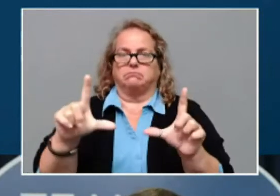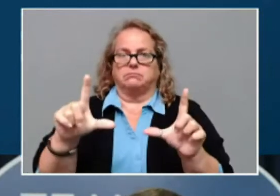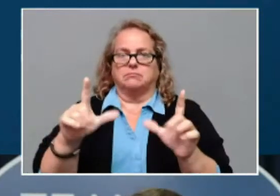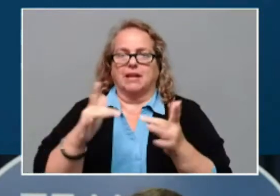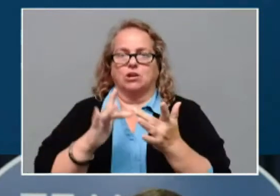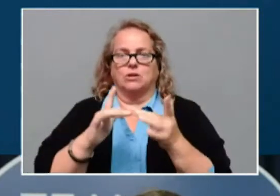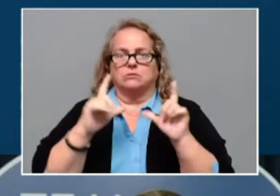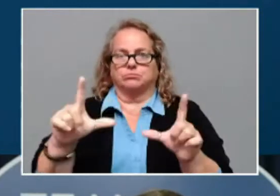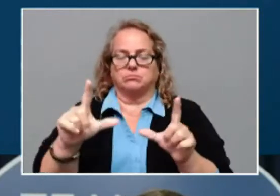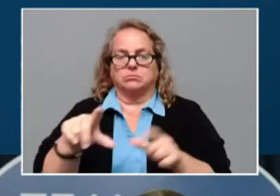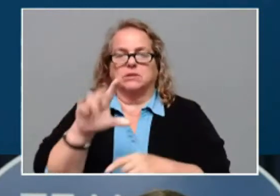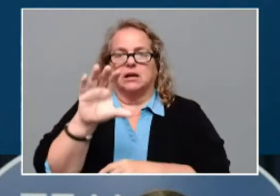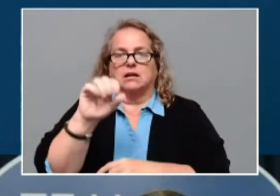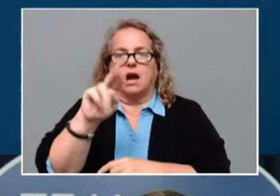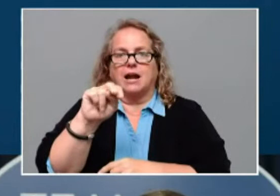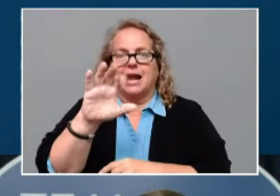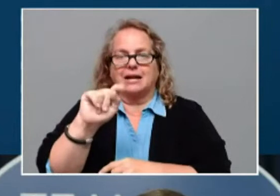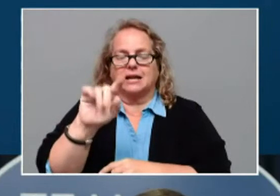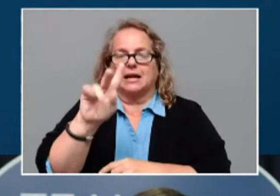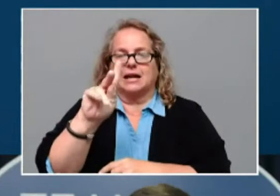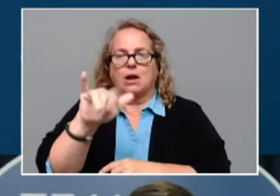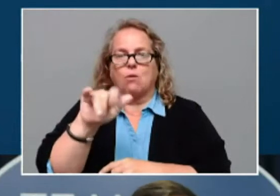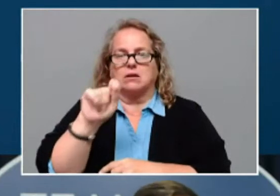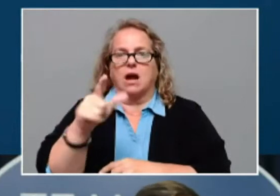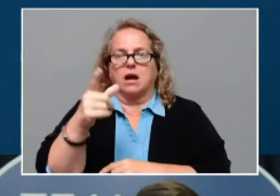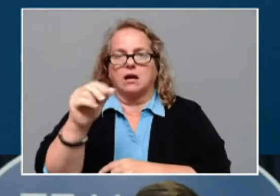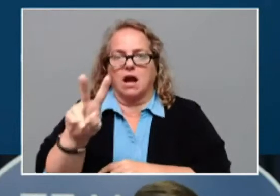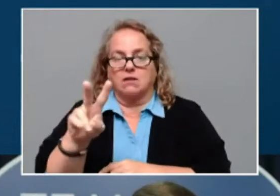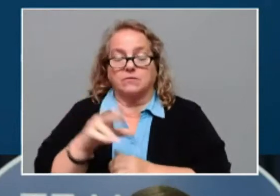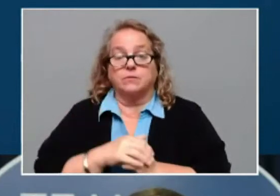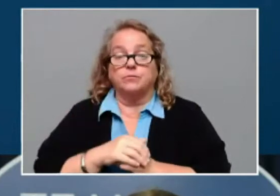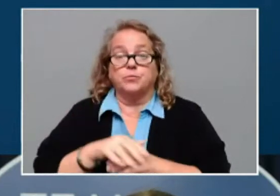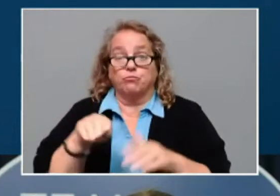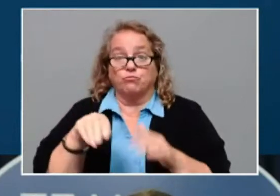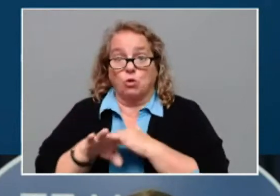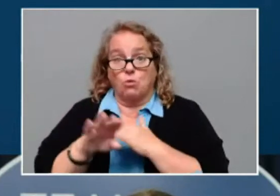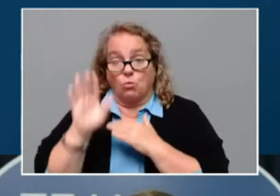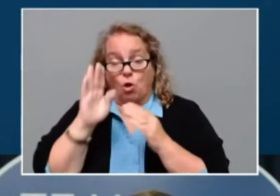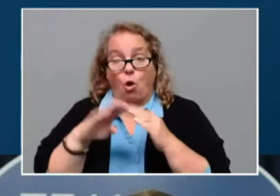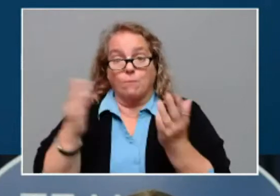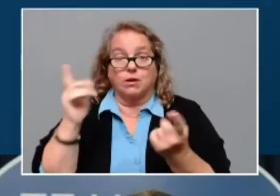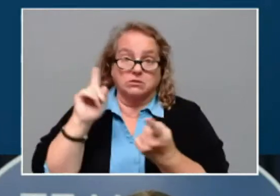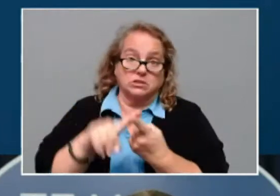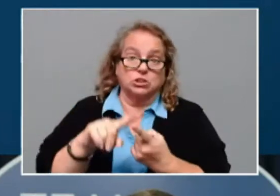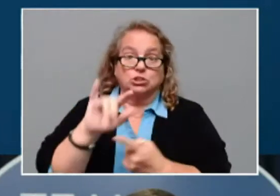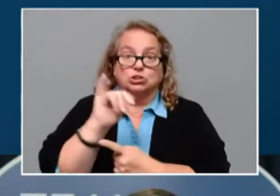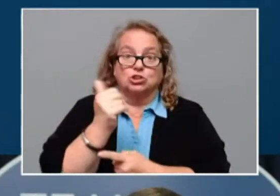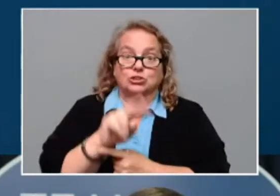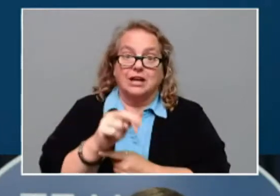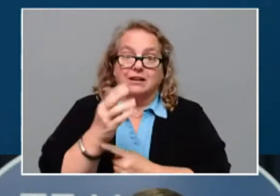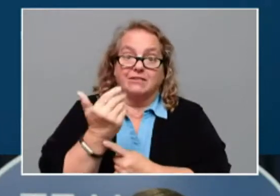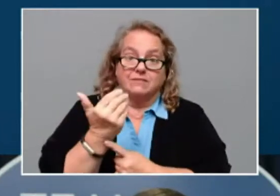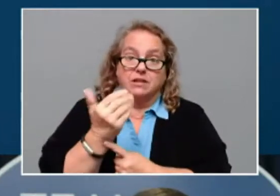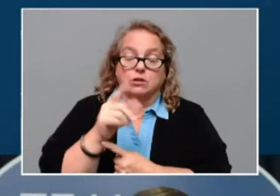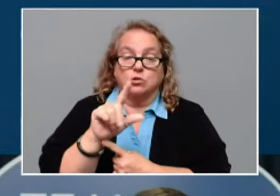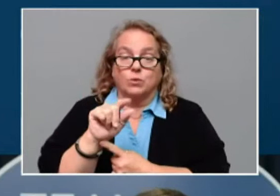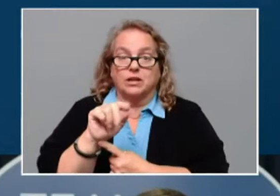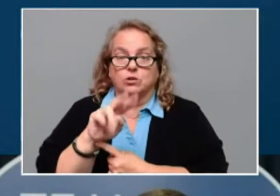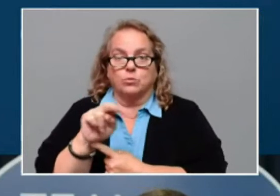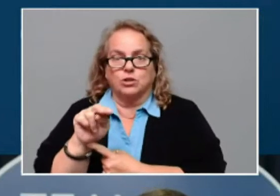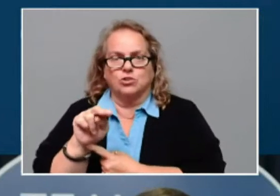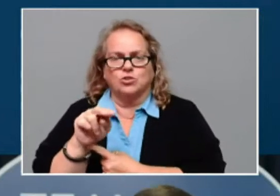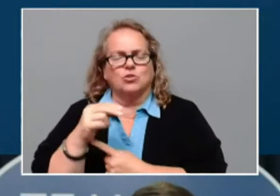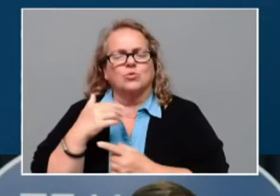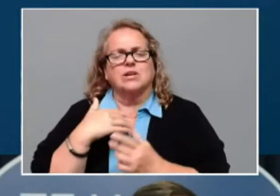connect.ky.gov. The annual open enrollment period will remain open through January 15th, 2022. We encourage everyone to look at their quality